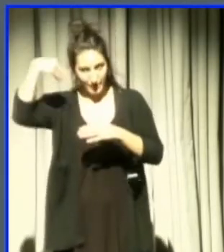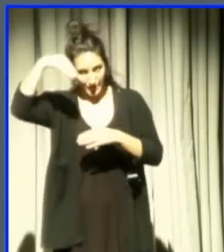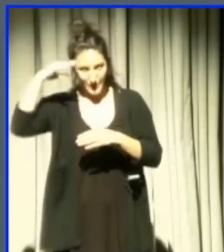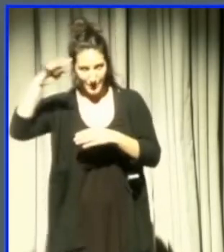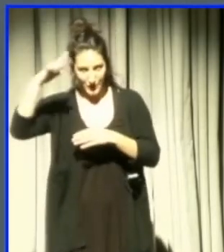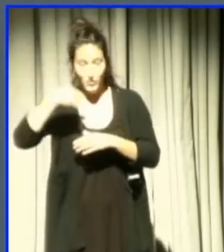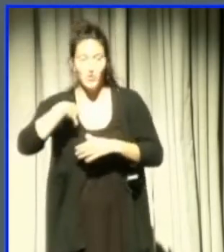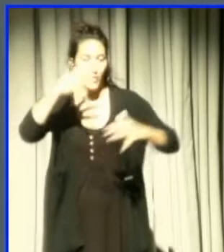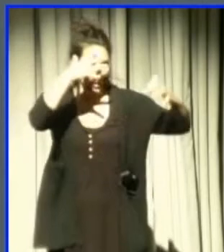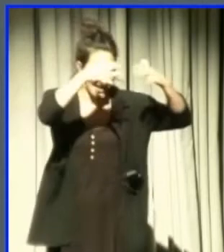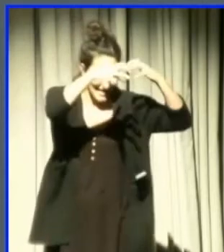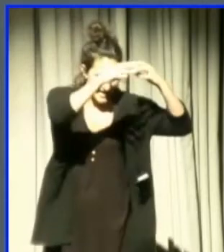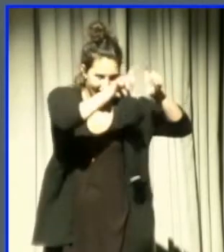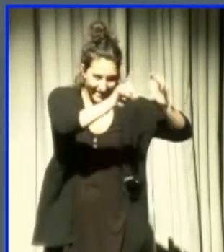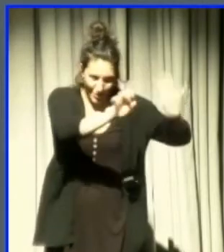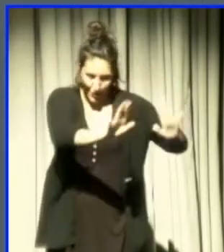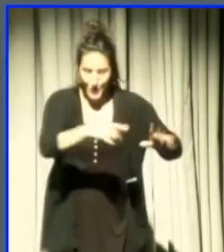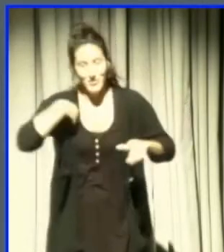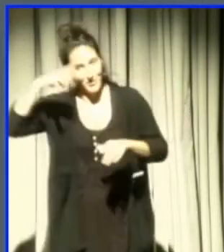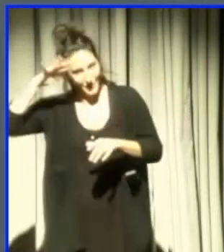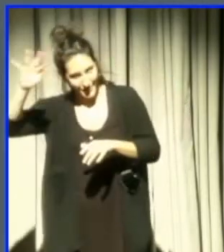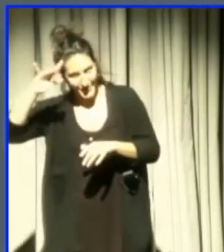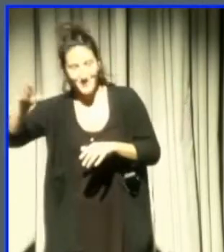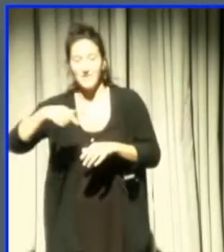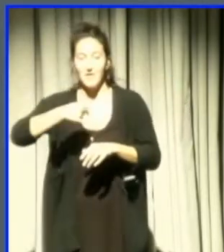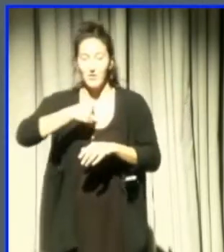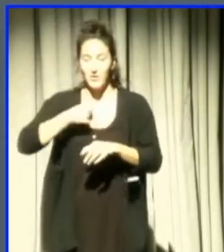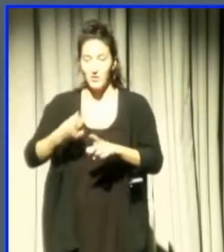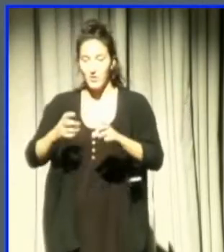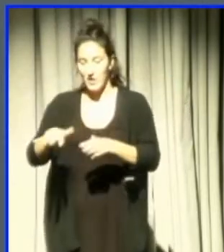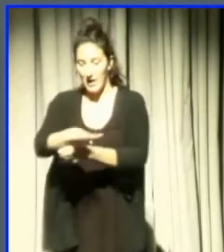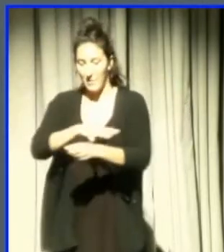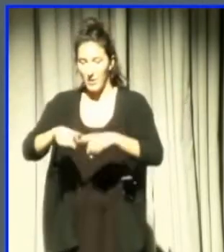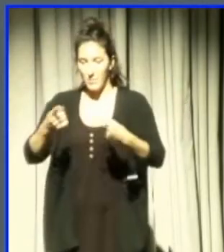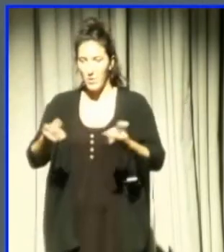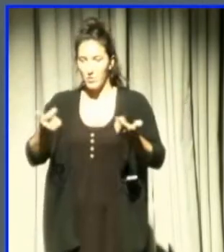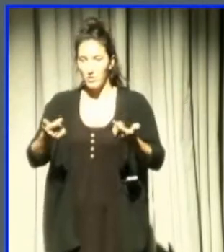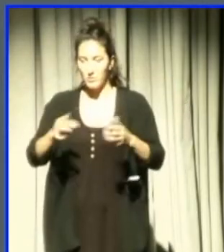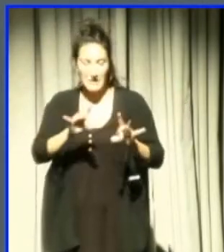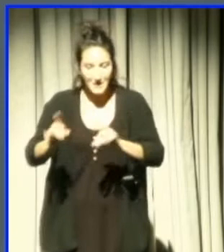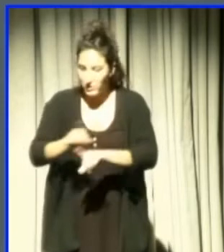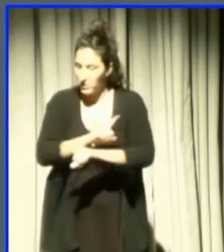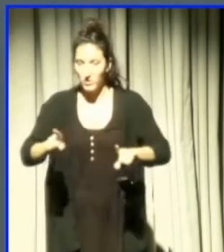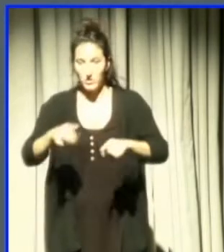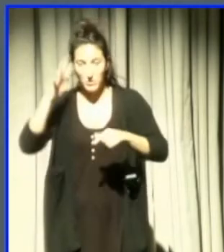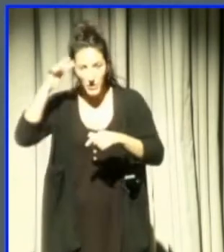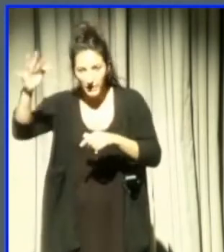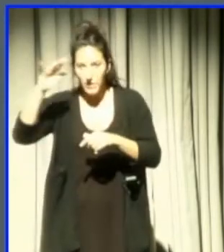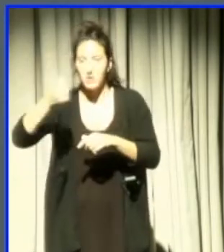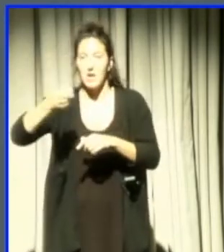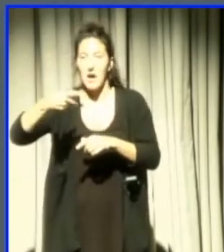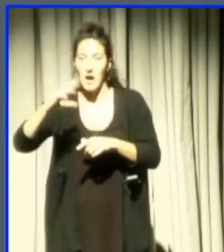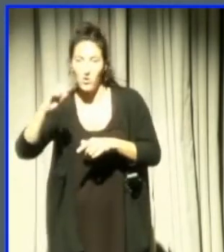actually specialize in a very abstract field of philosophy, which is called ontology. But then, of course, my